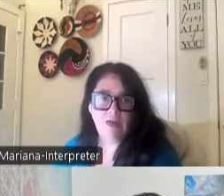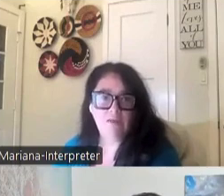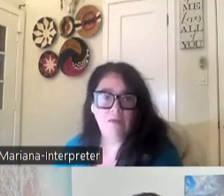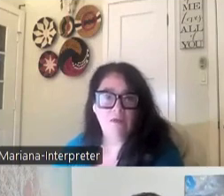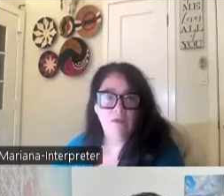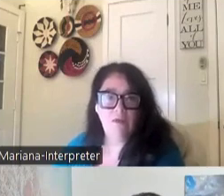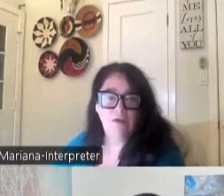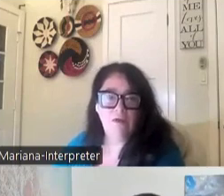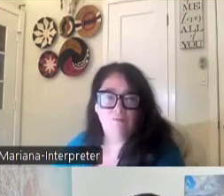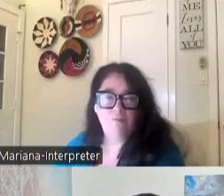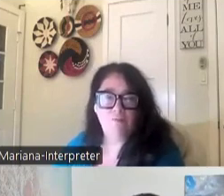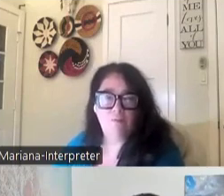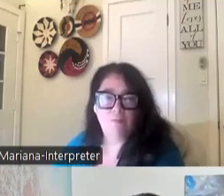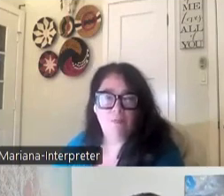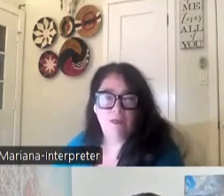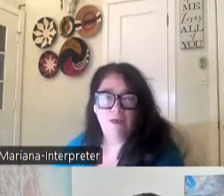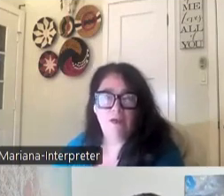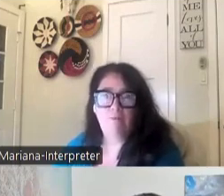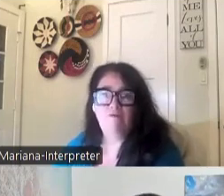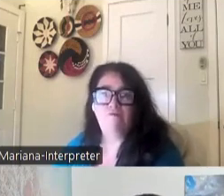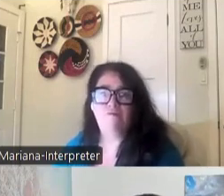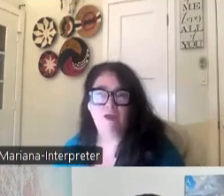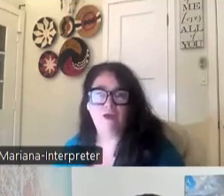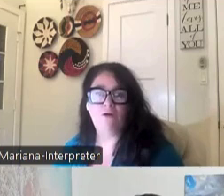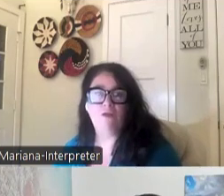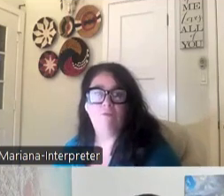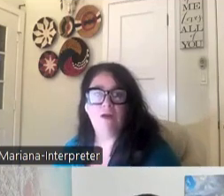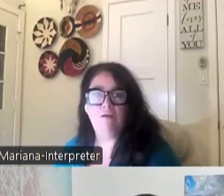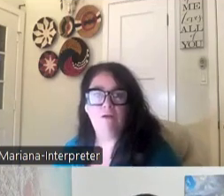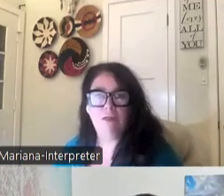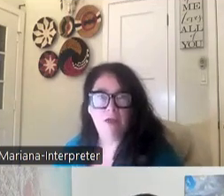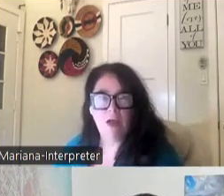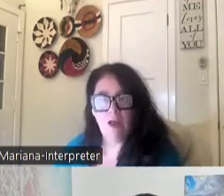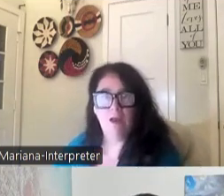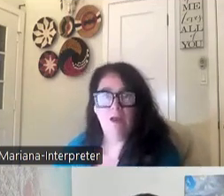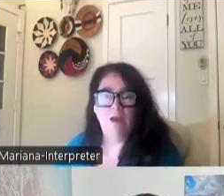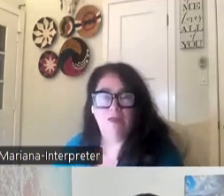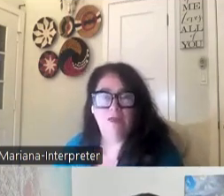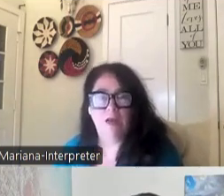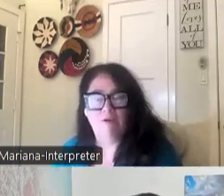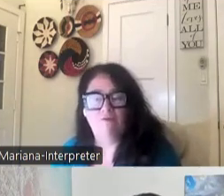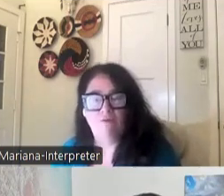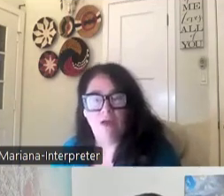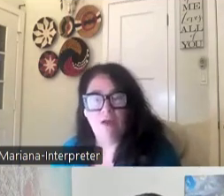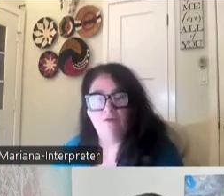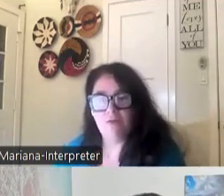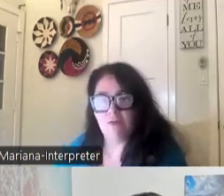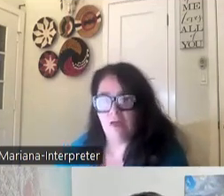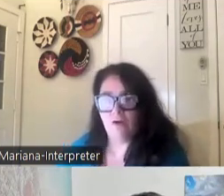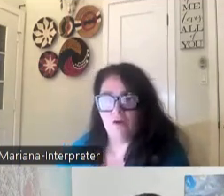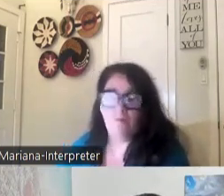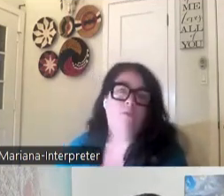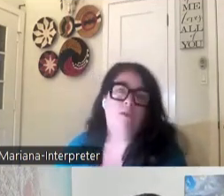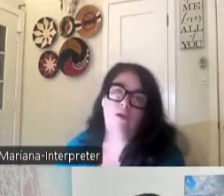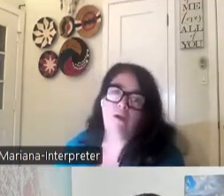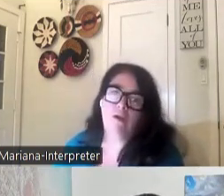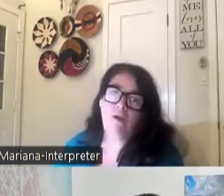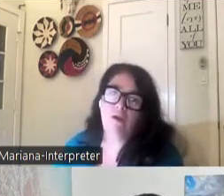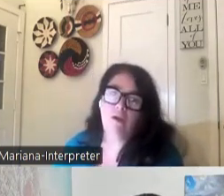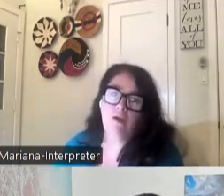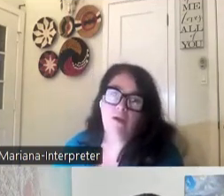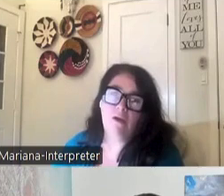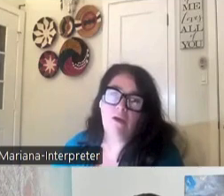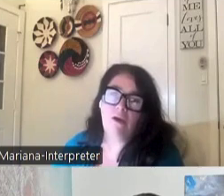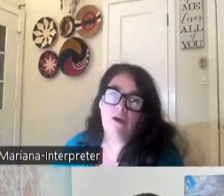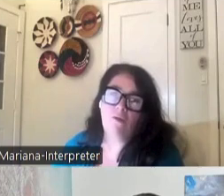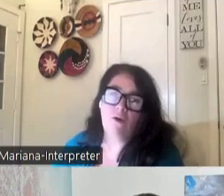water vertically upward from the depths of the ocean. There is this vertical overturning ocean